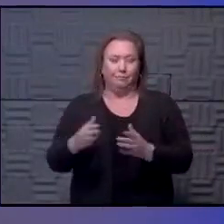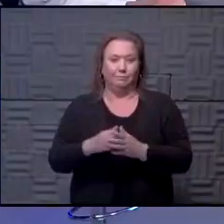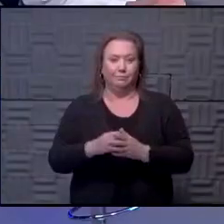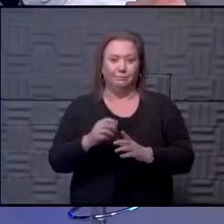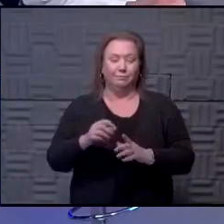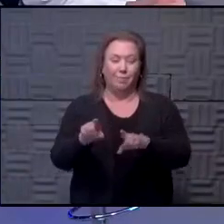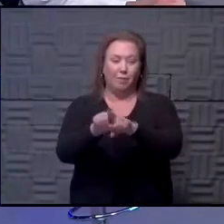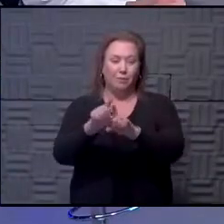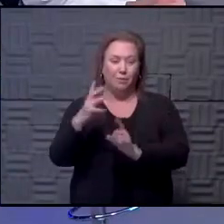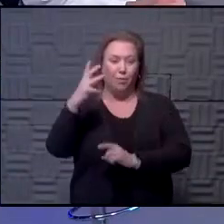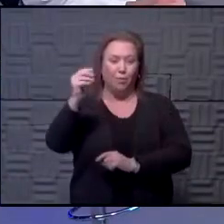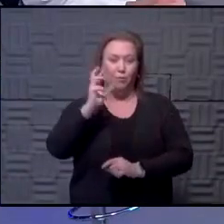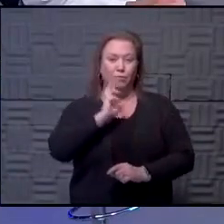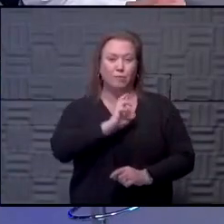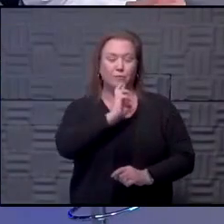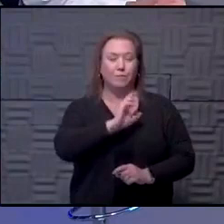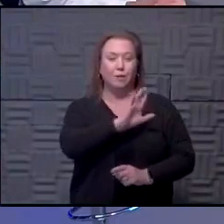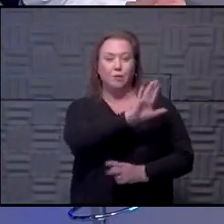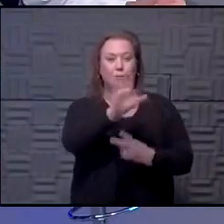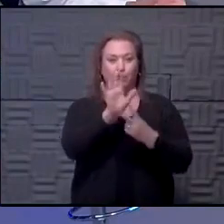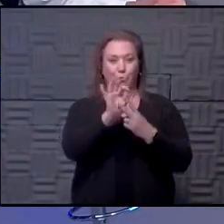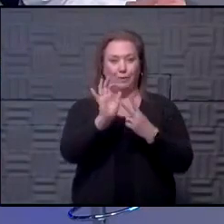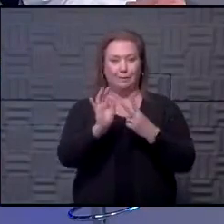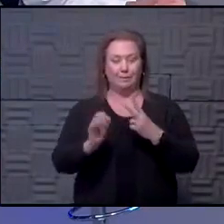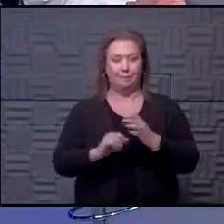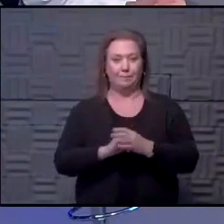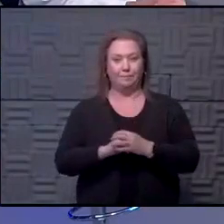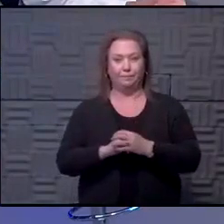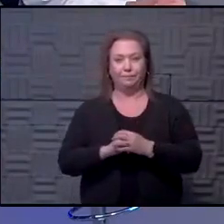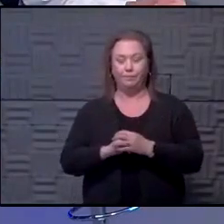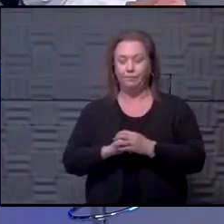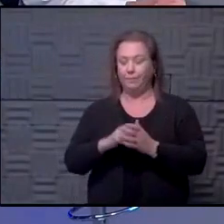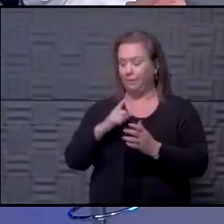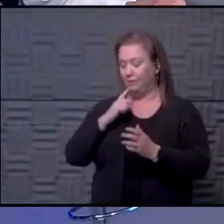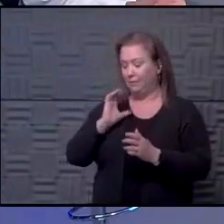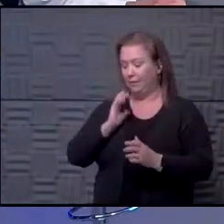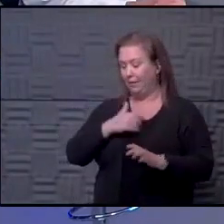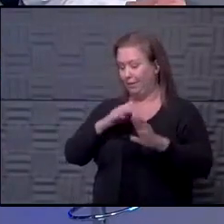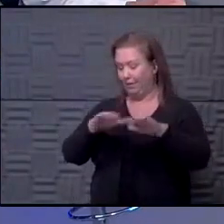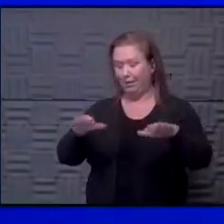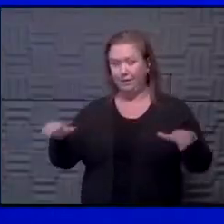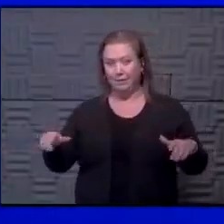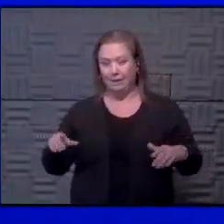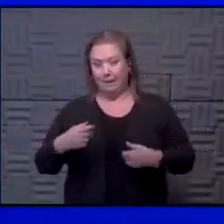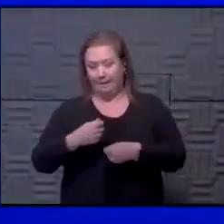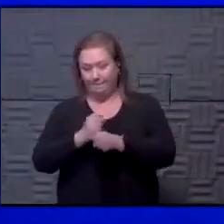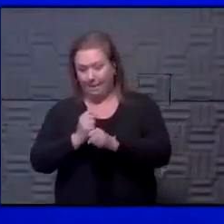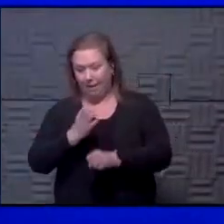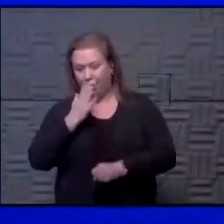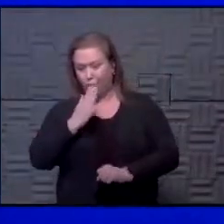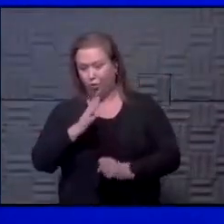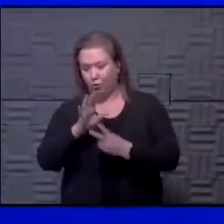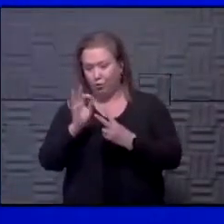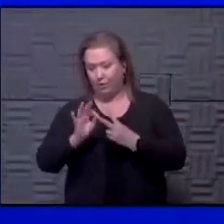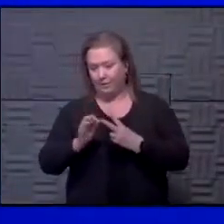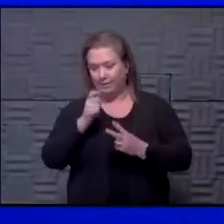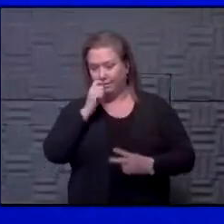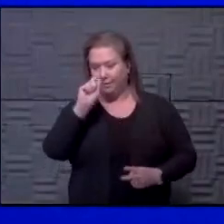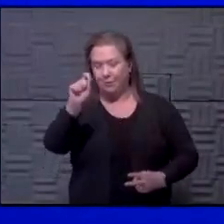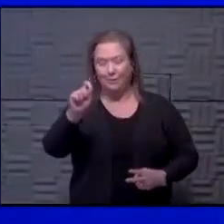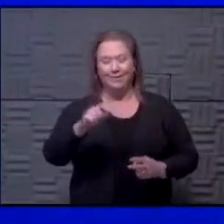really these are choices. Like we said to our kids, make good